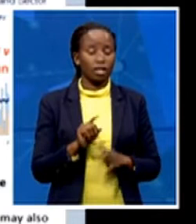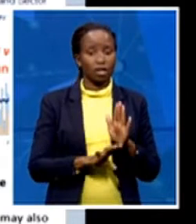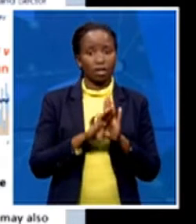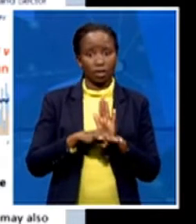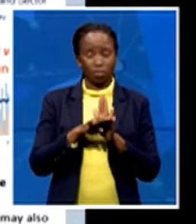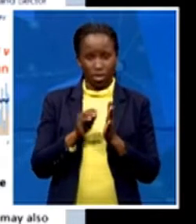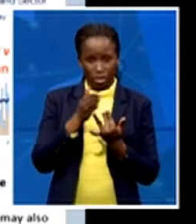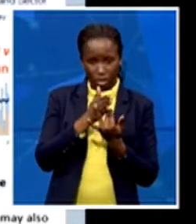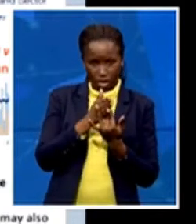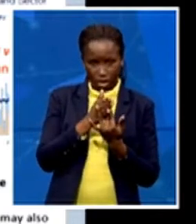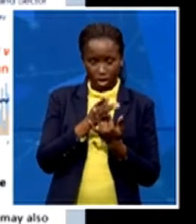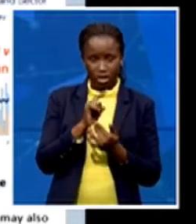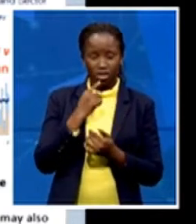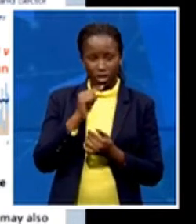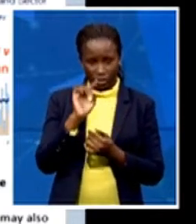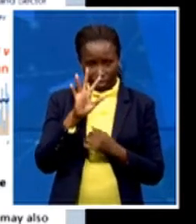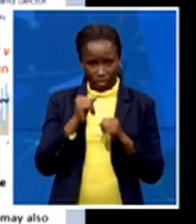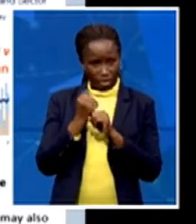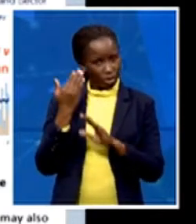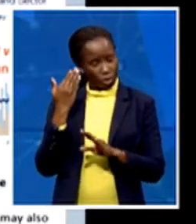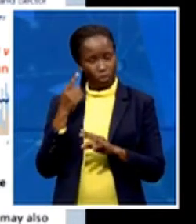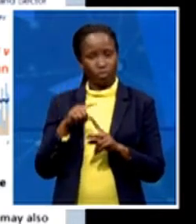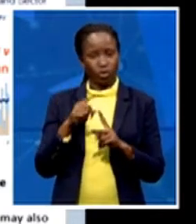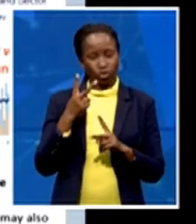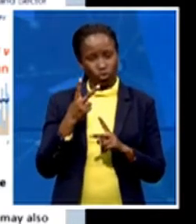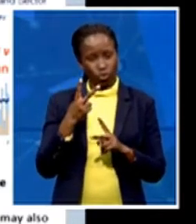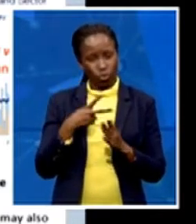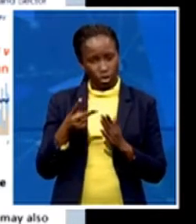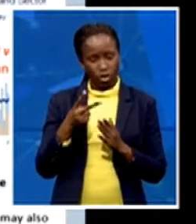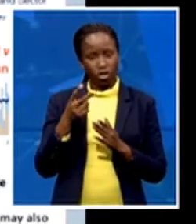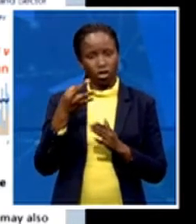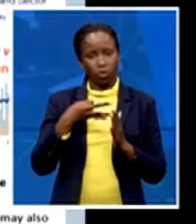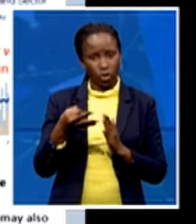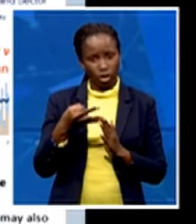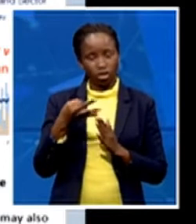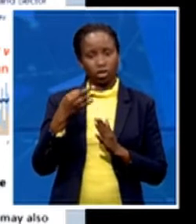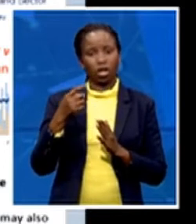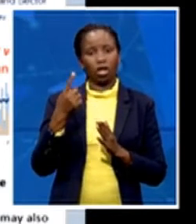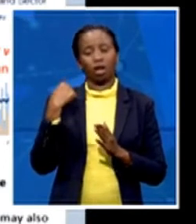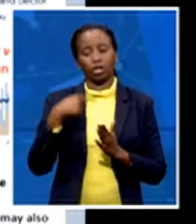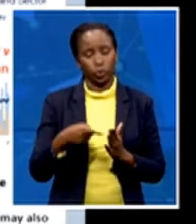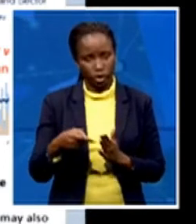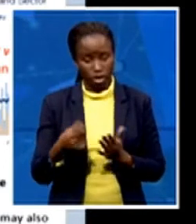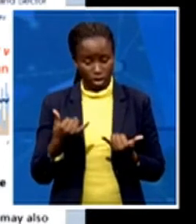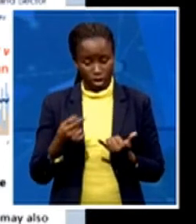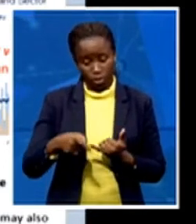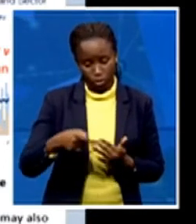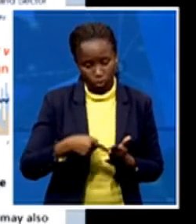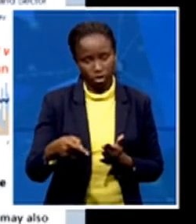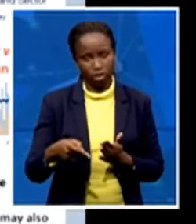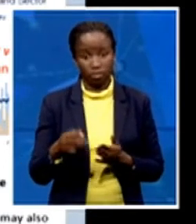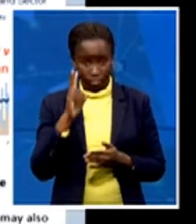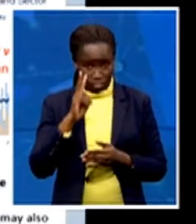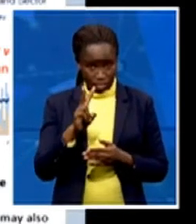weeks ago, 3 weeks ago, 2 weeks ago, last week, and now entering this week, you can see an acceleration. This is not a